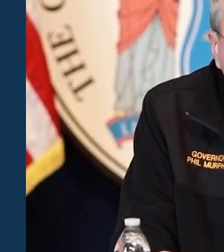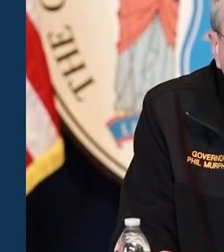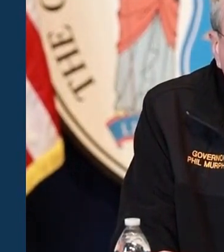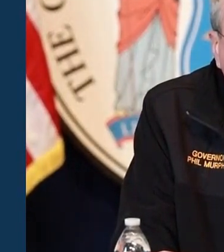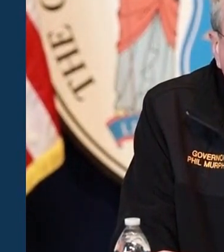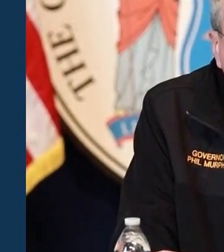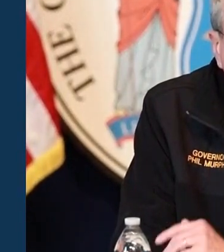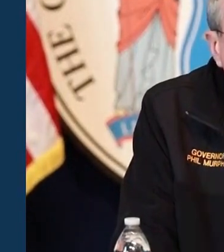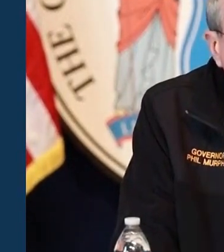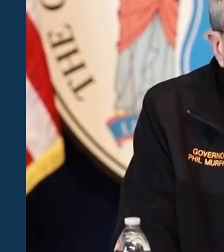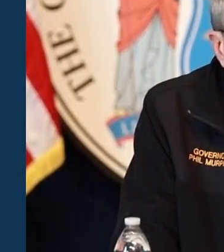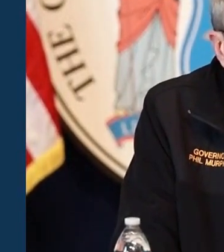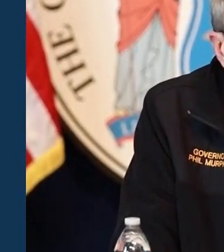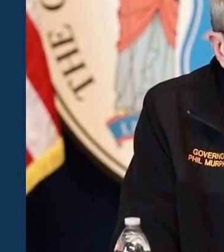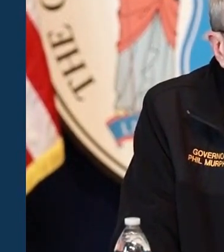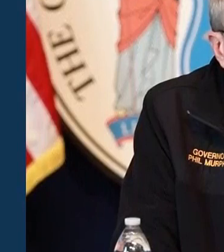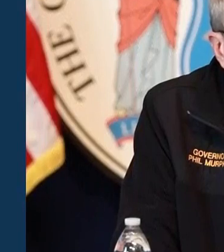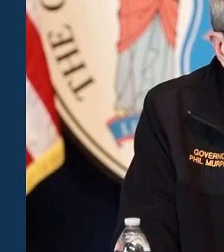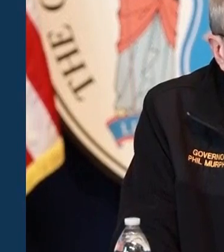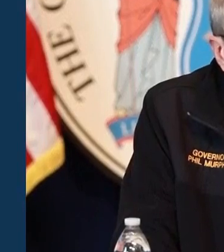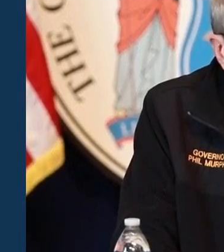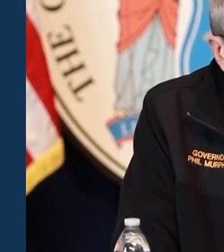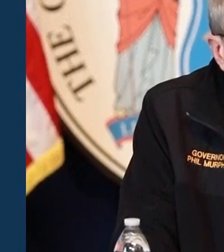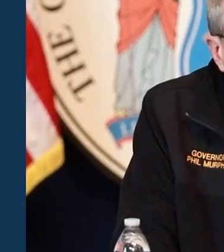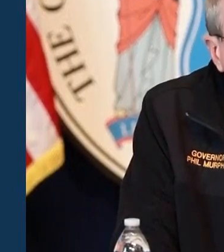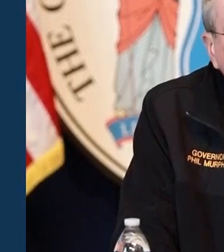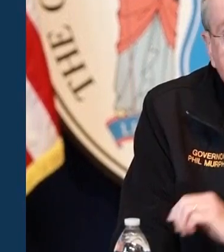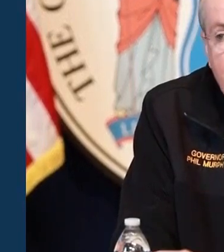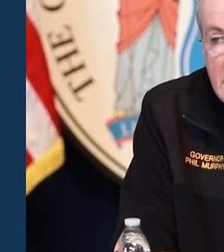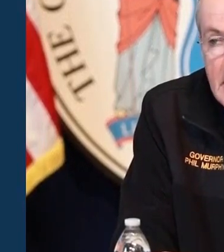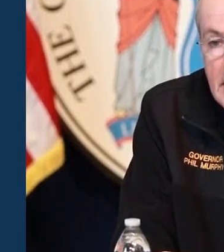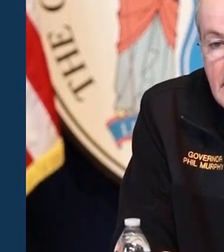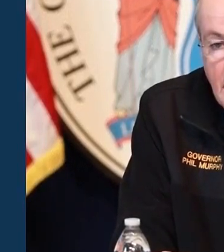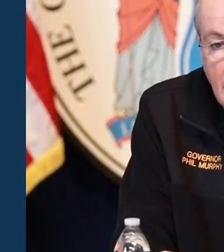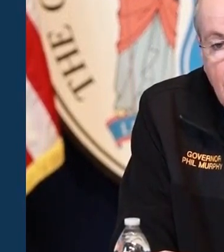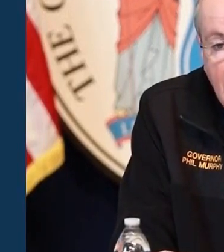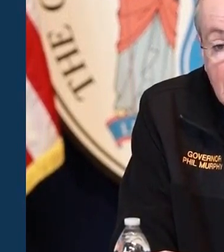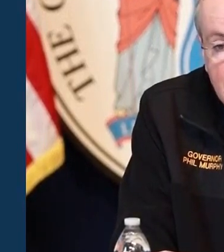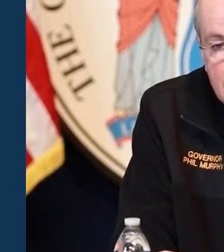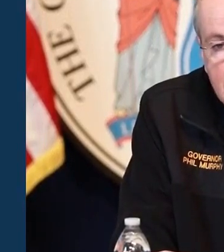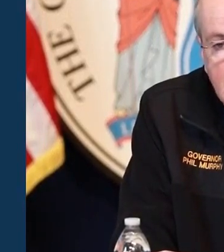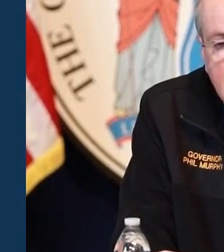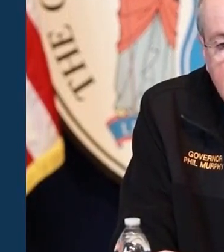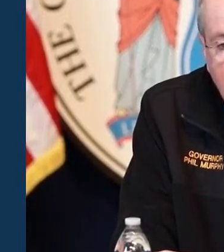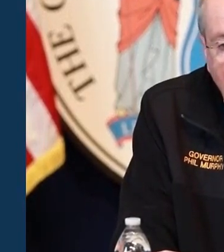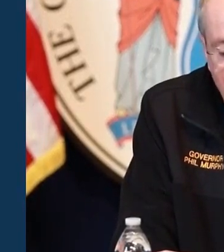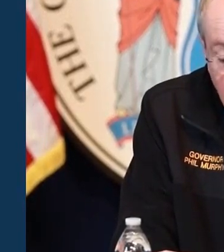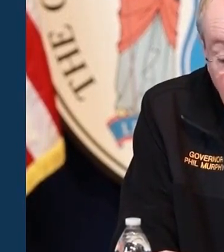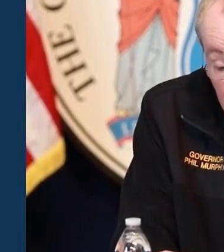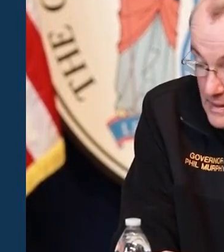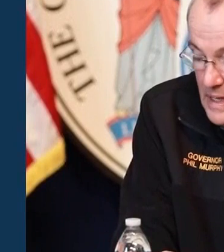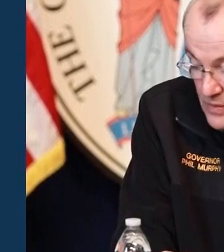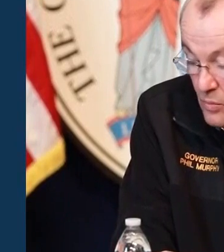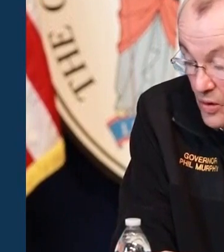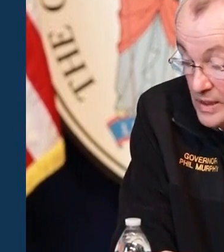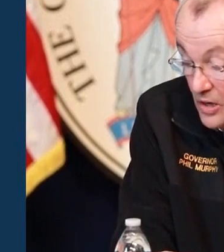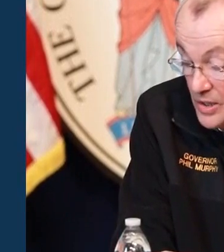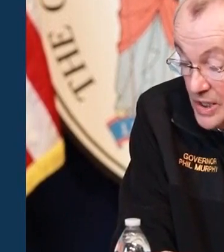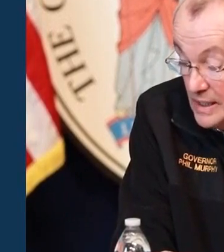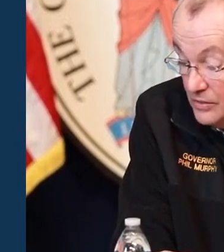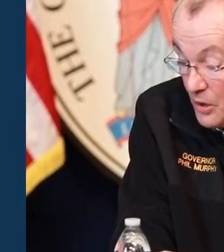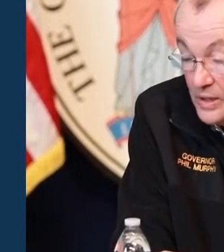a couple of days ago. So while the caseload is small, the curve was steep. That's encouraging. But even